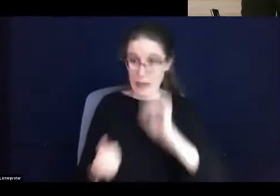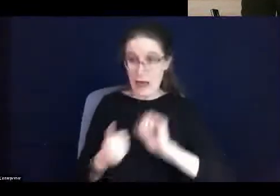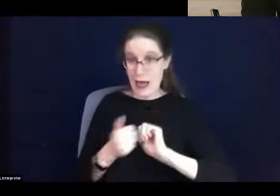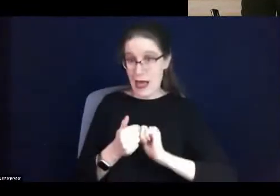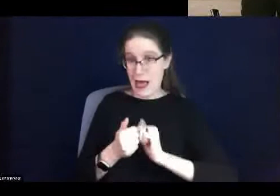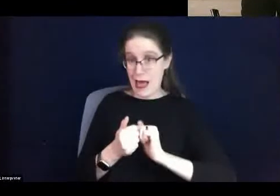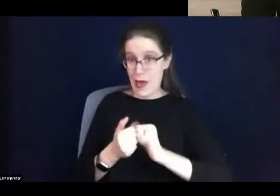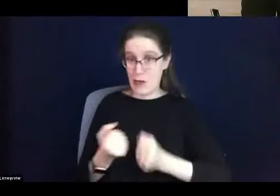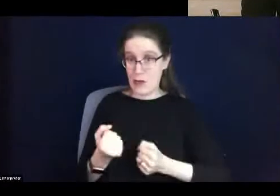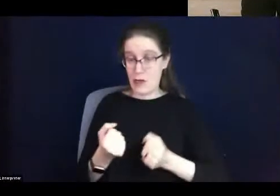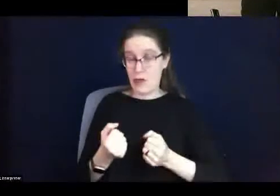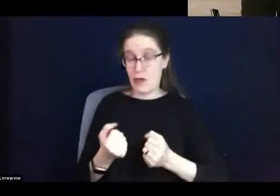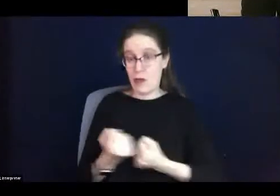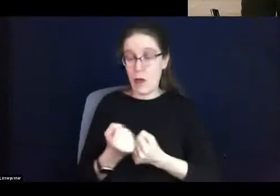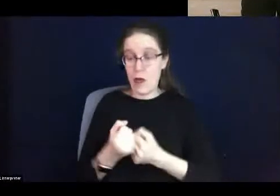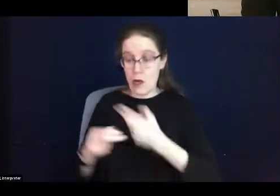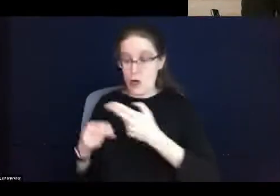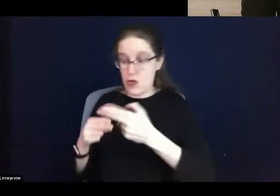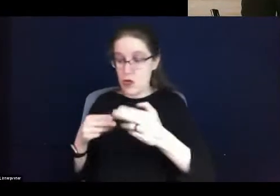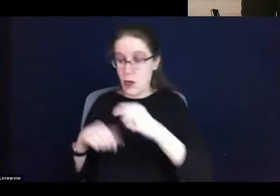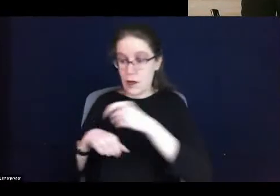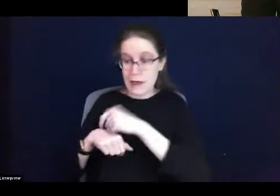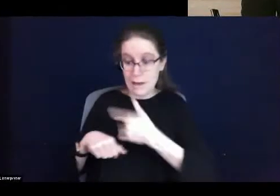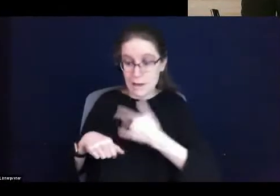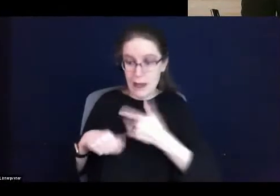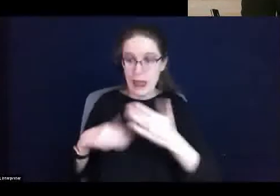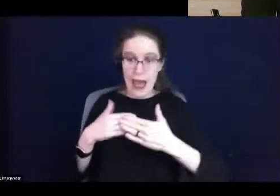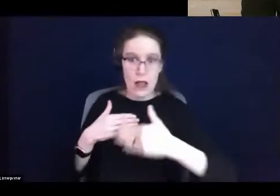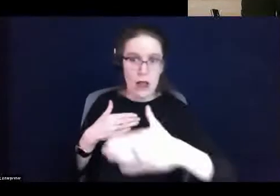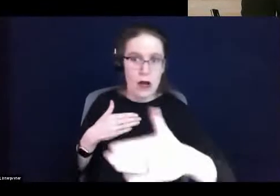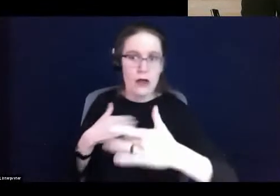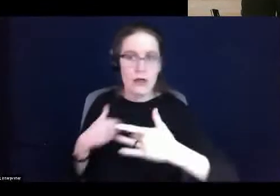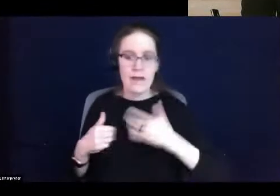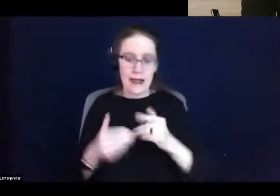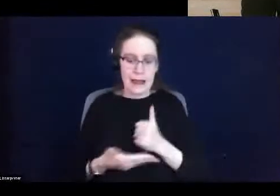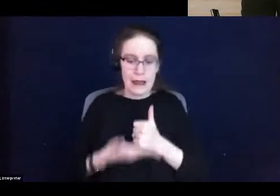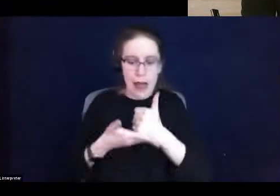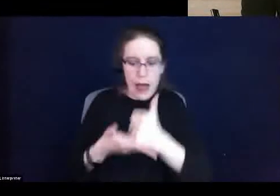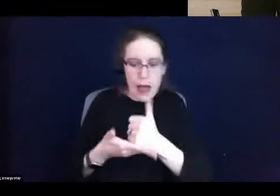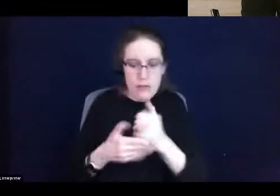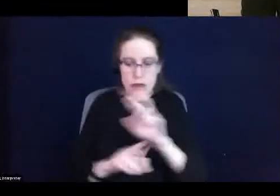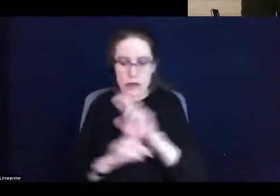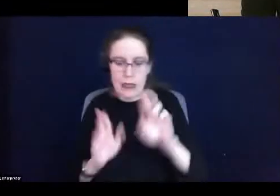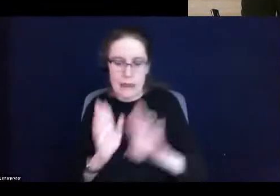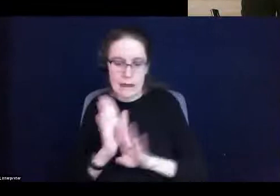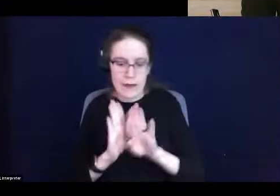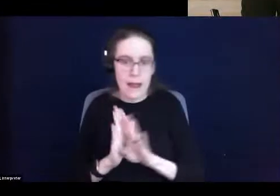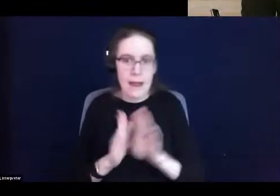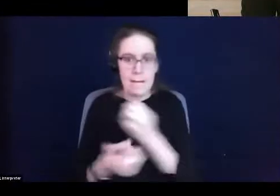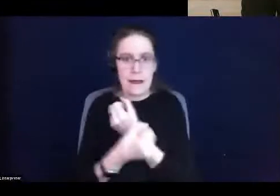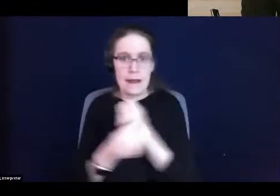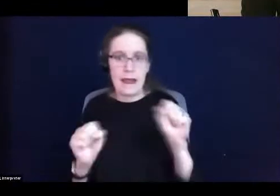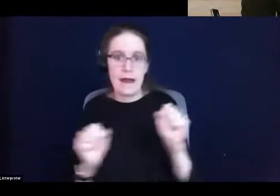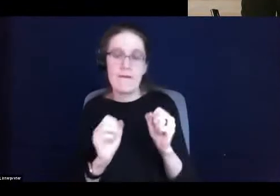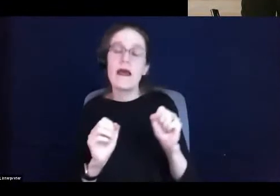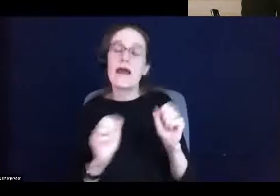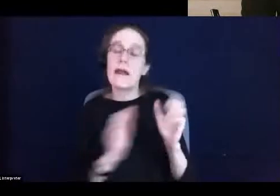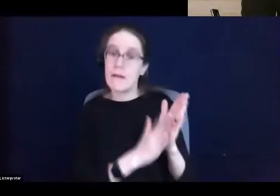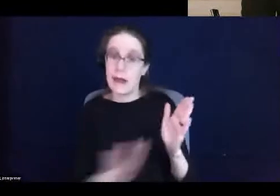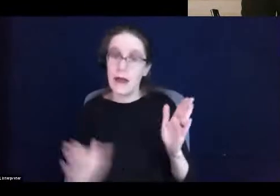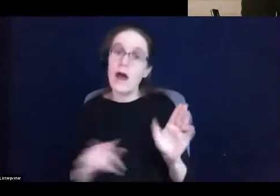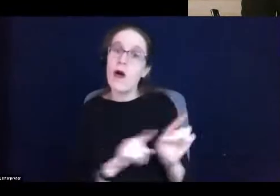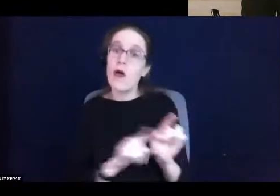also assist in helping survivors with forming a safety plan. It also means that advocates who are skilled in providing emotional